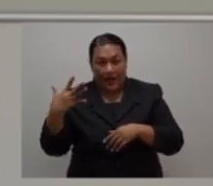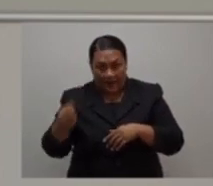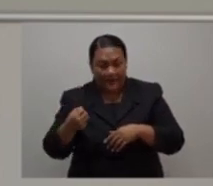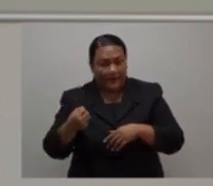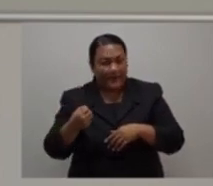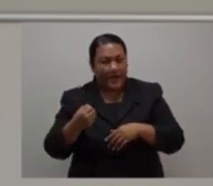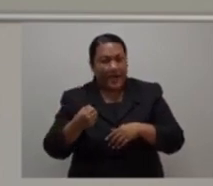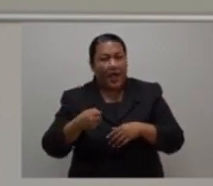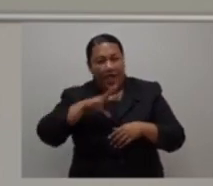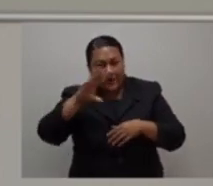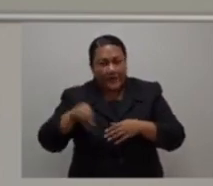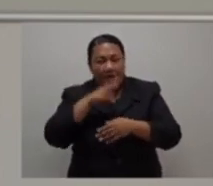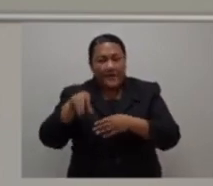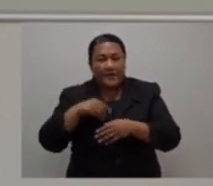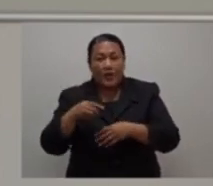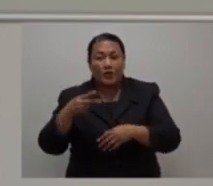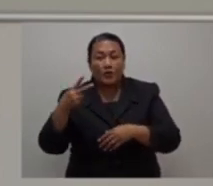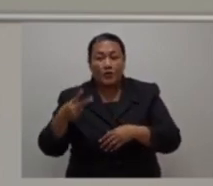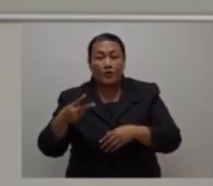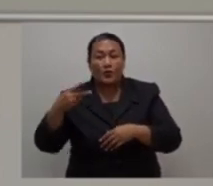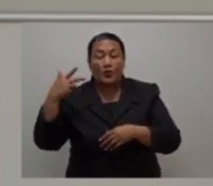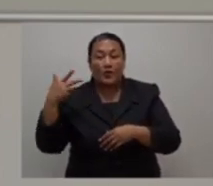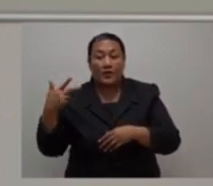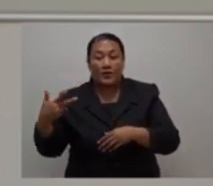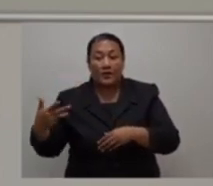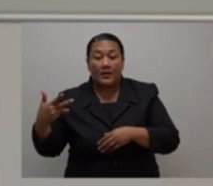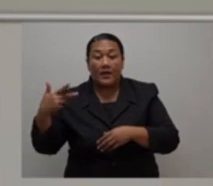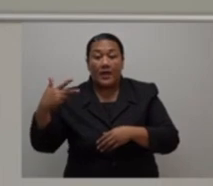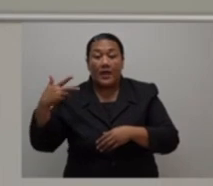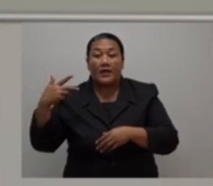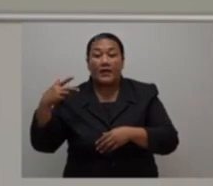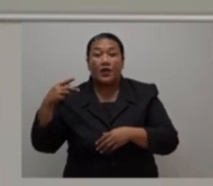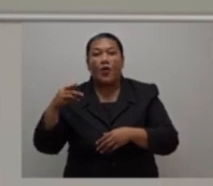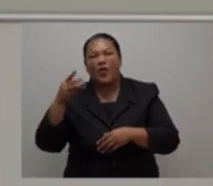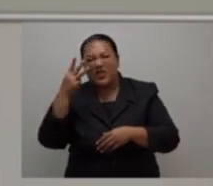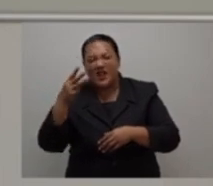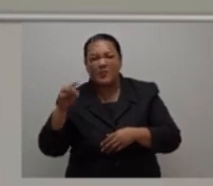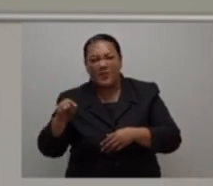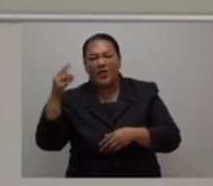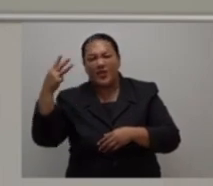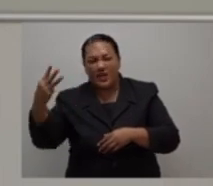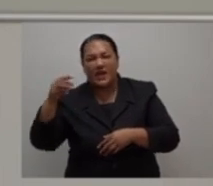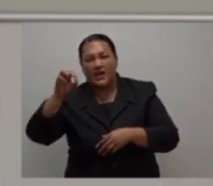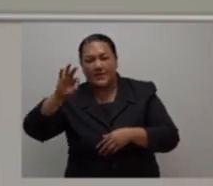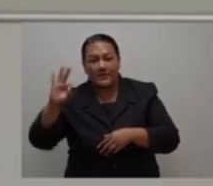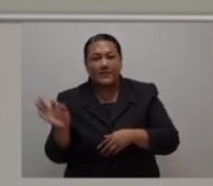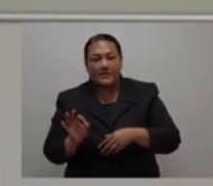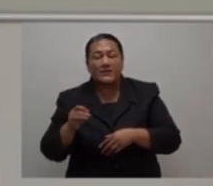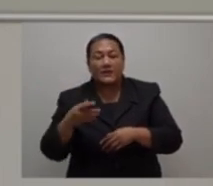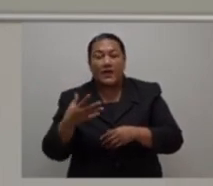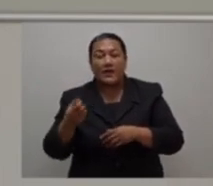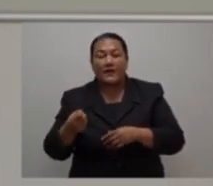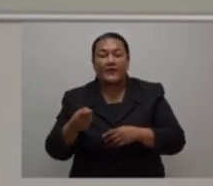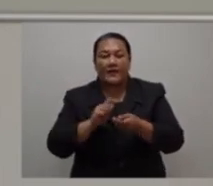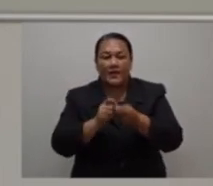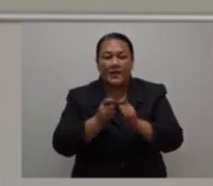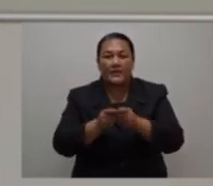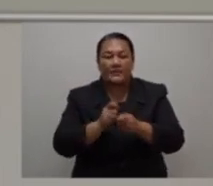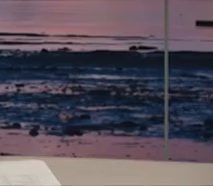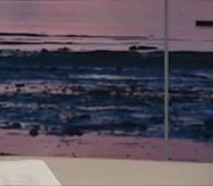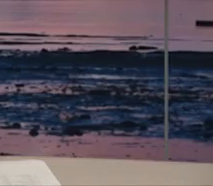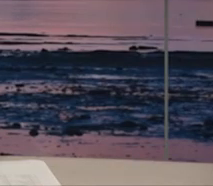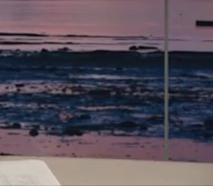is 2,939 tests per day, or 3.3 tests per 1,000 population, which is still a very high level of